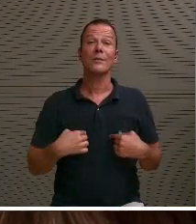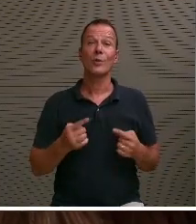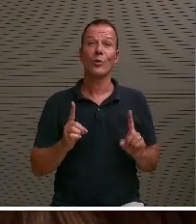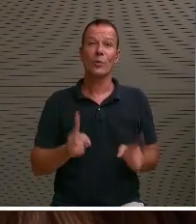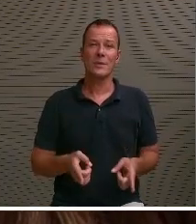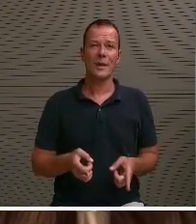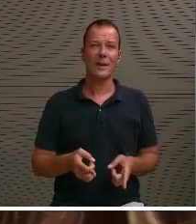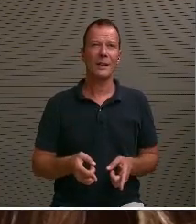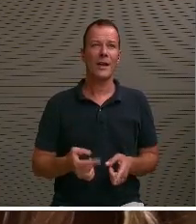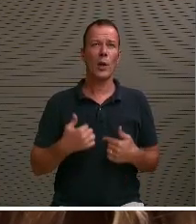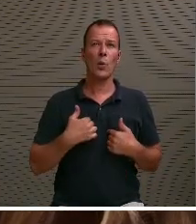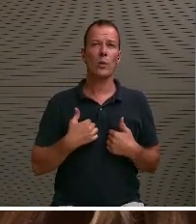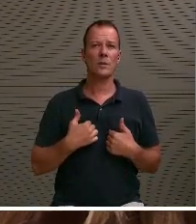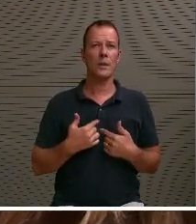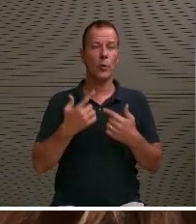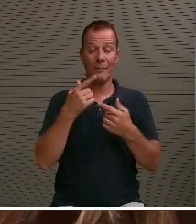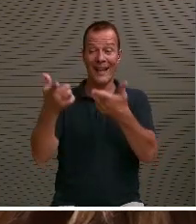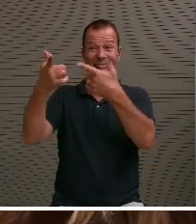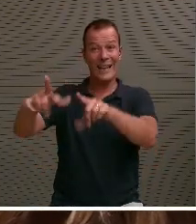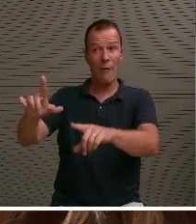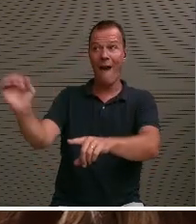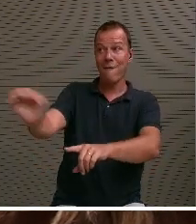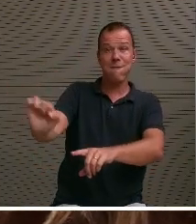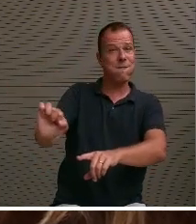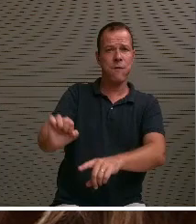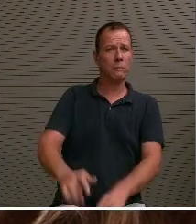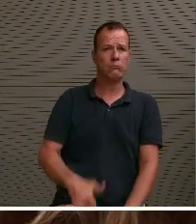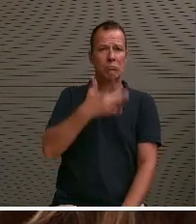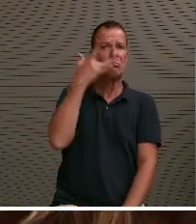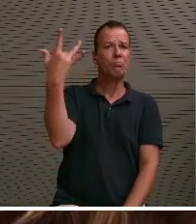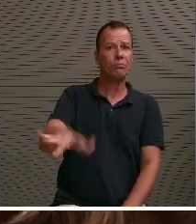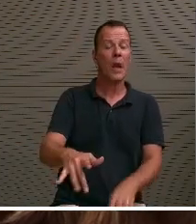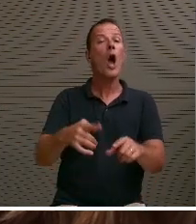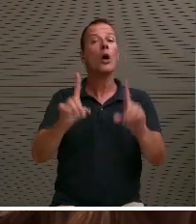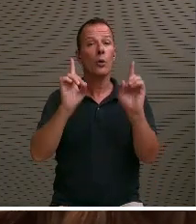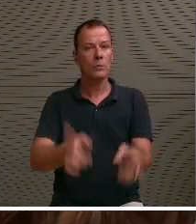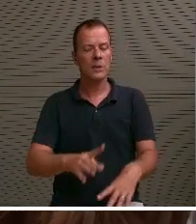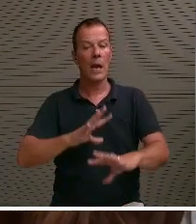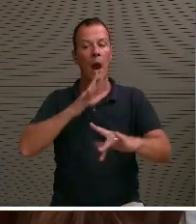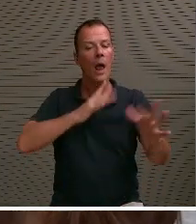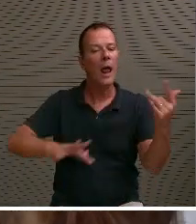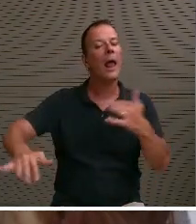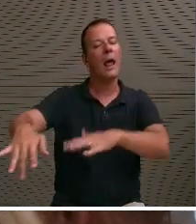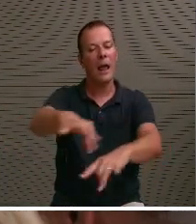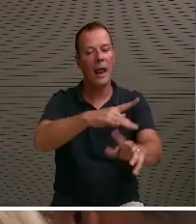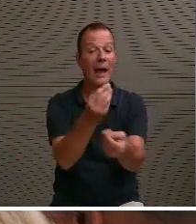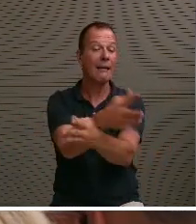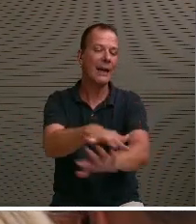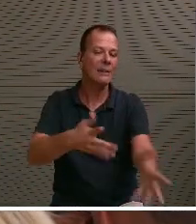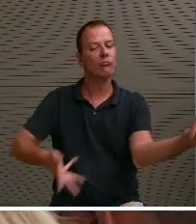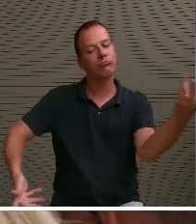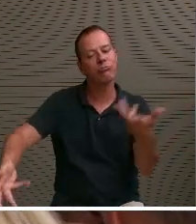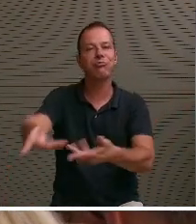it's one of the languages in DRC, I started singing with the children. And at the beginning, it was very